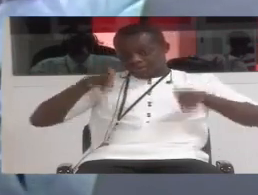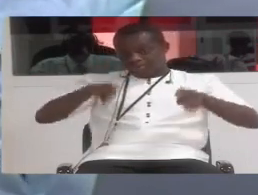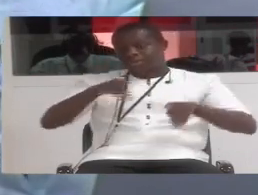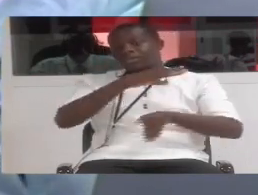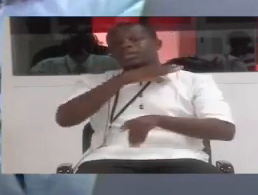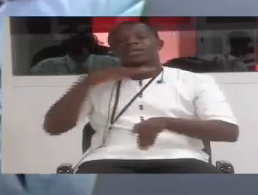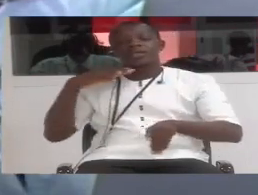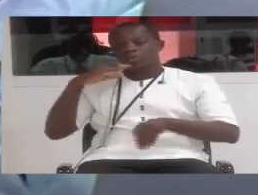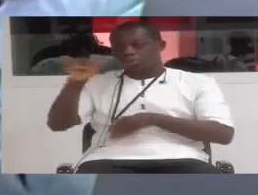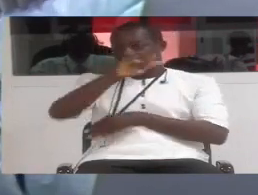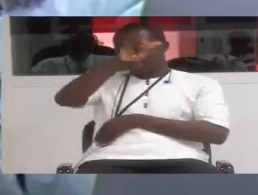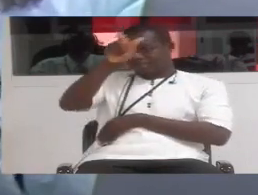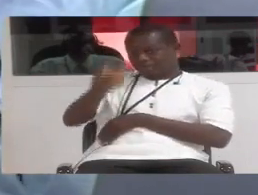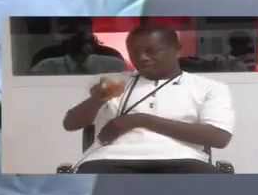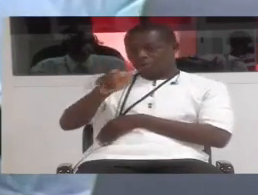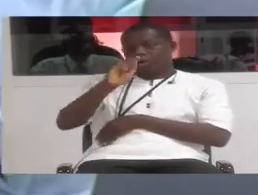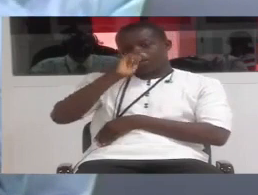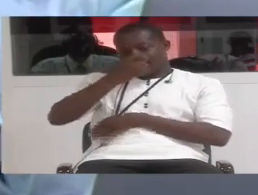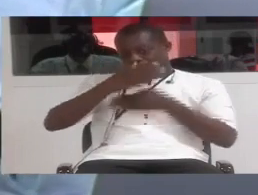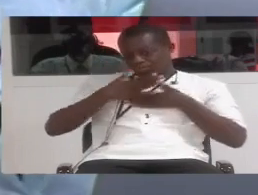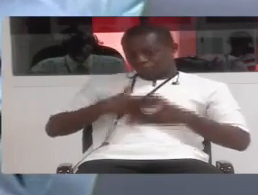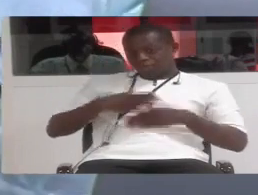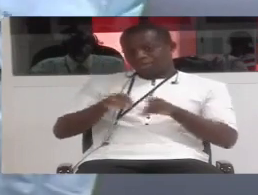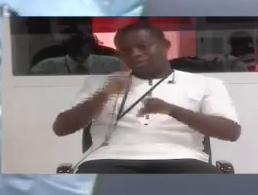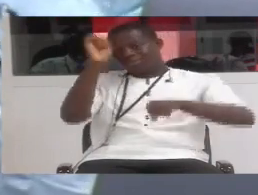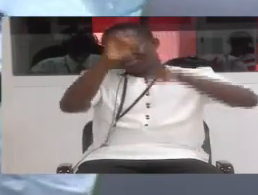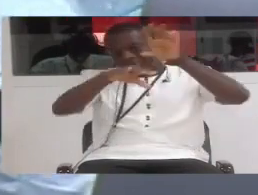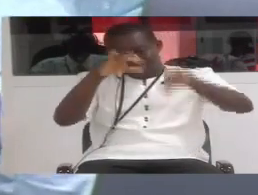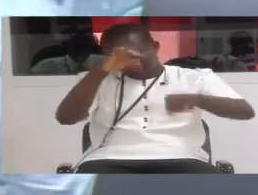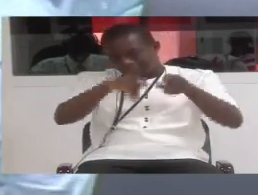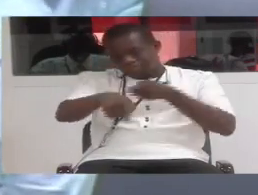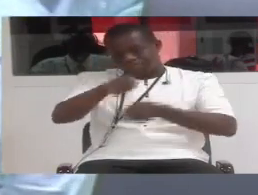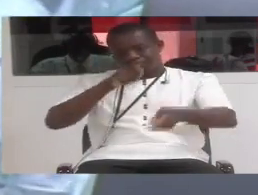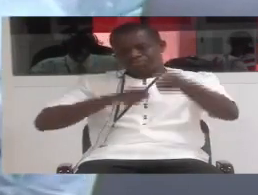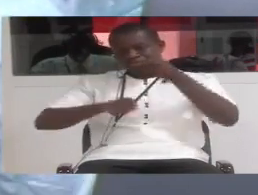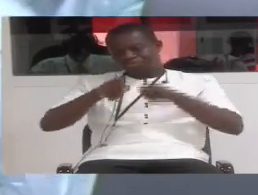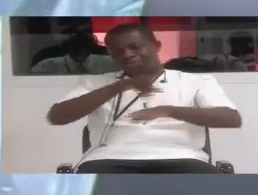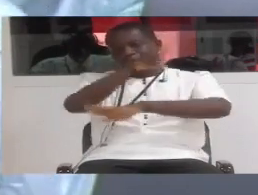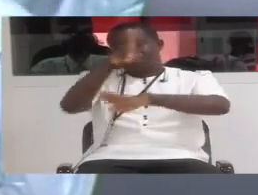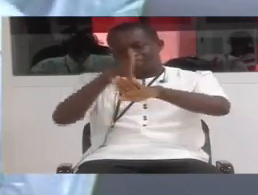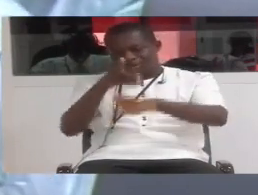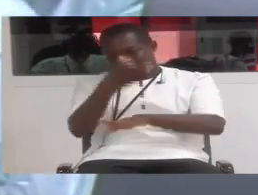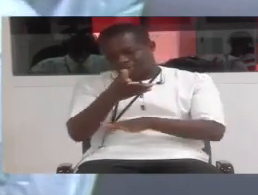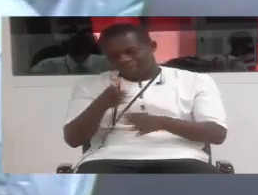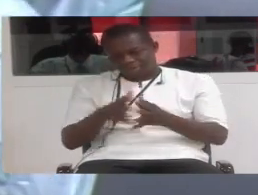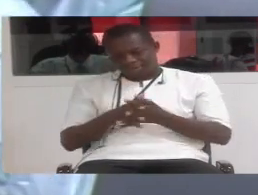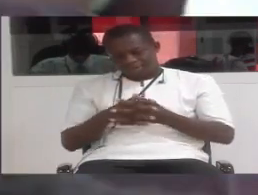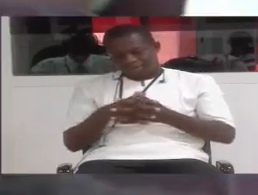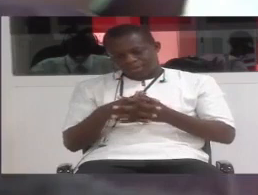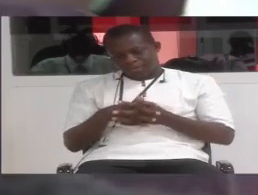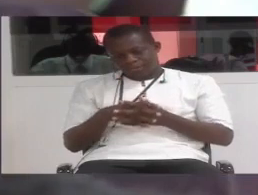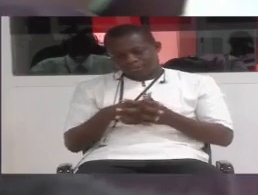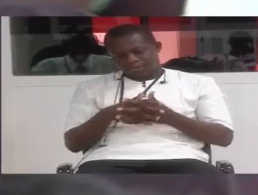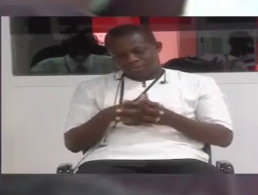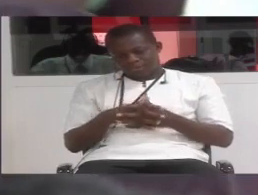which the victim or the corpse was disposed of in a well? Ndax fekke nga benen façon reey fi nga xamne